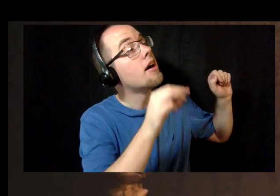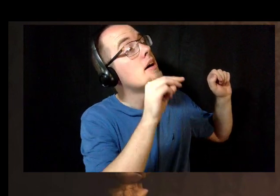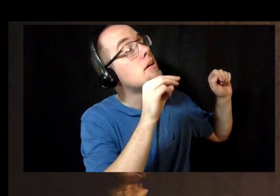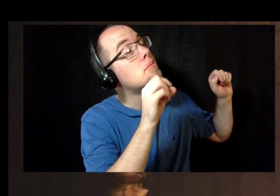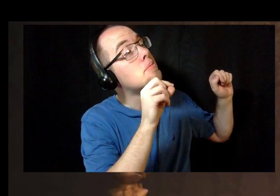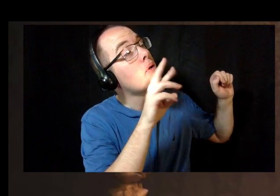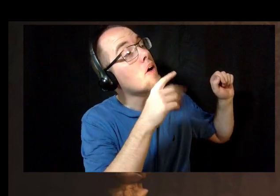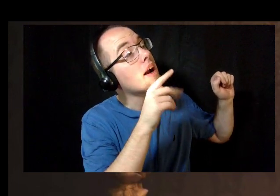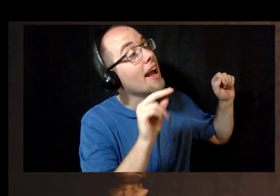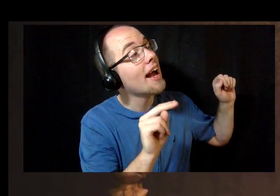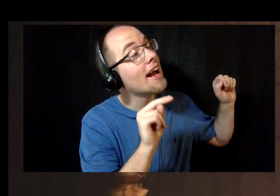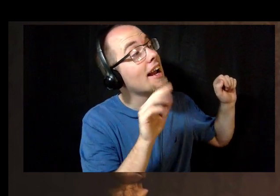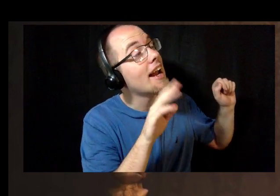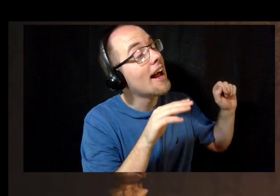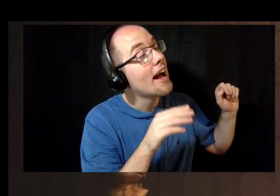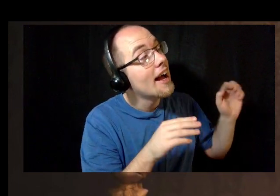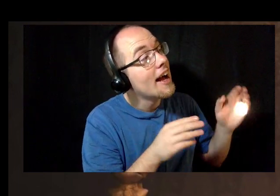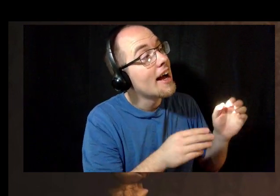Morgan!